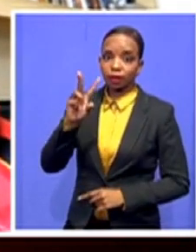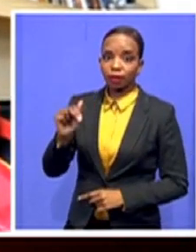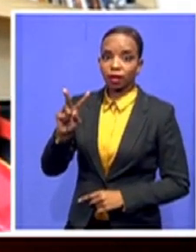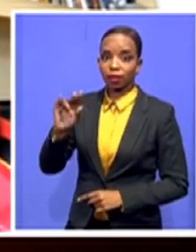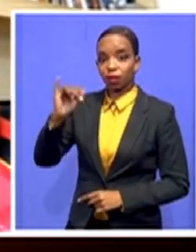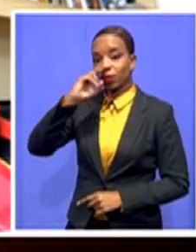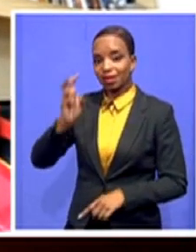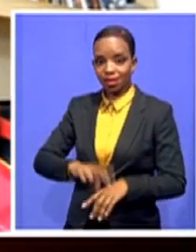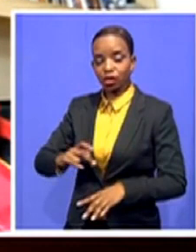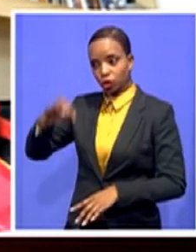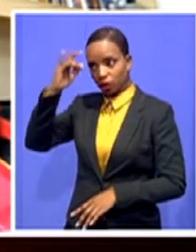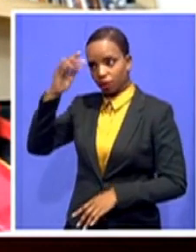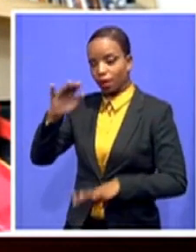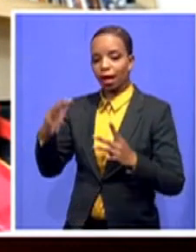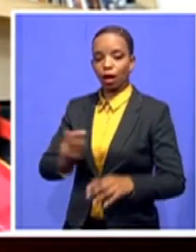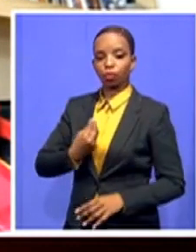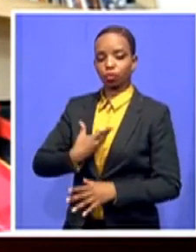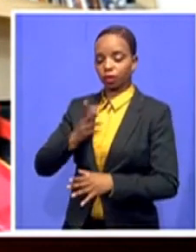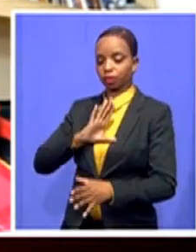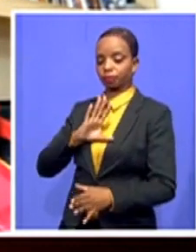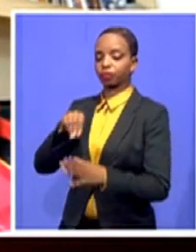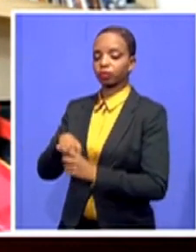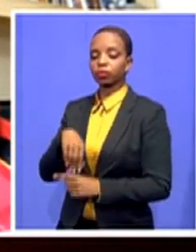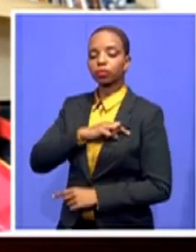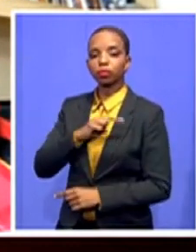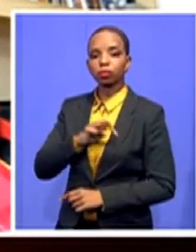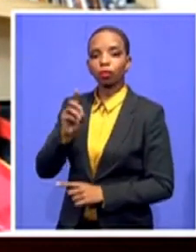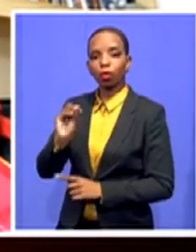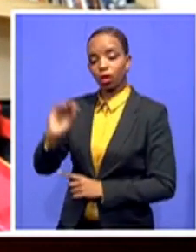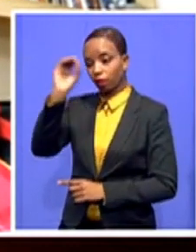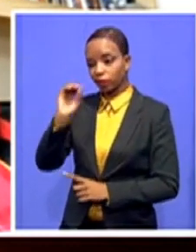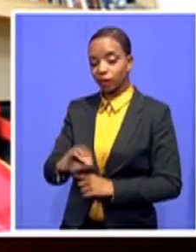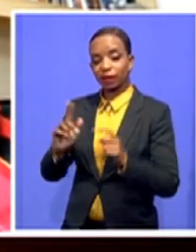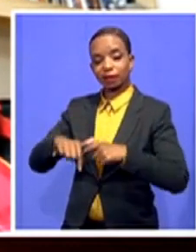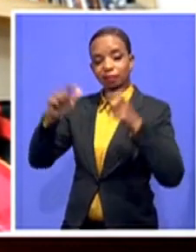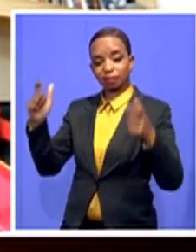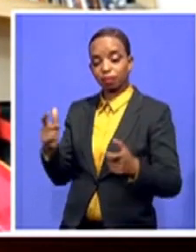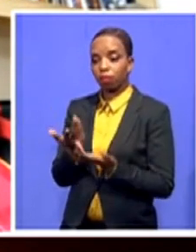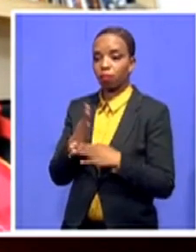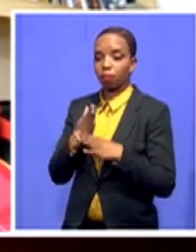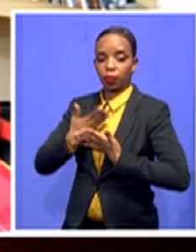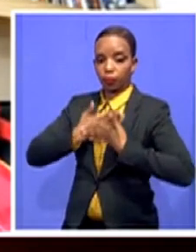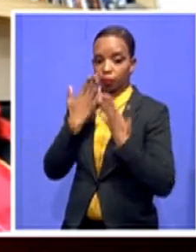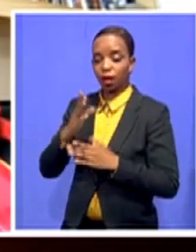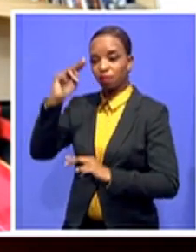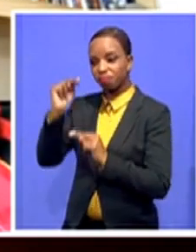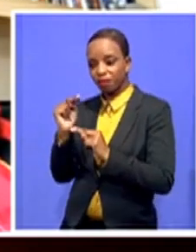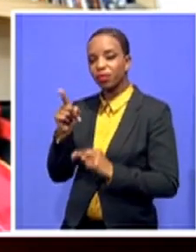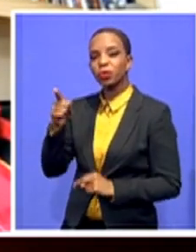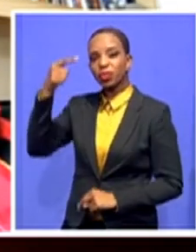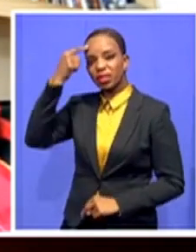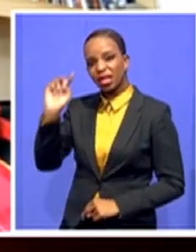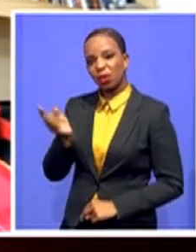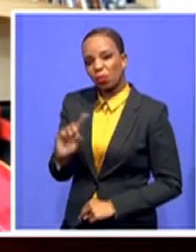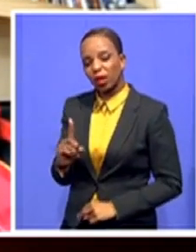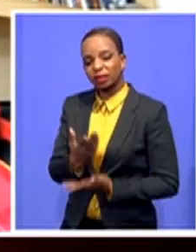percentage of graduates who are without jobs. How do you think, very briefly, they can be absorbed into the system?